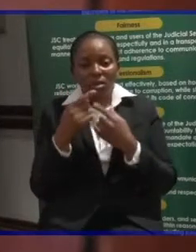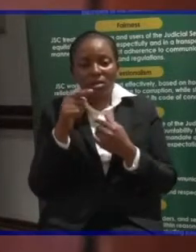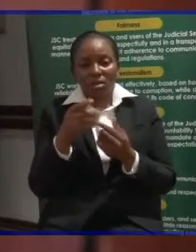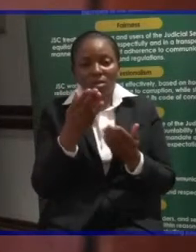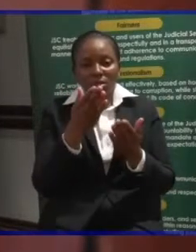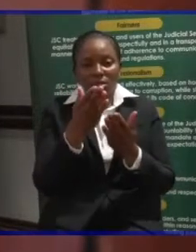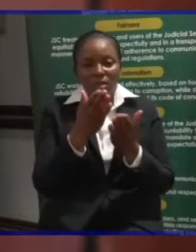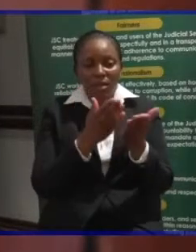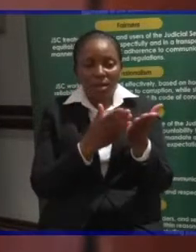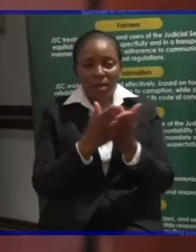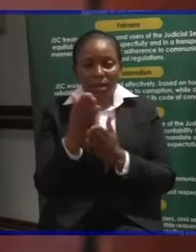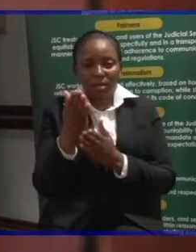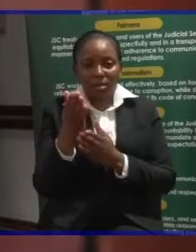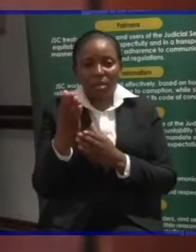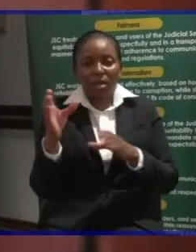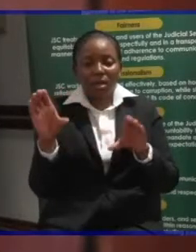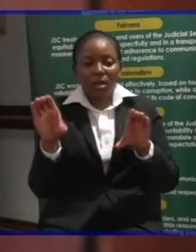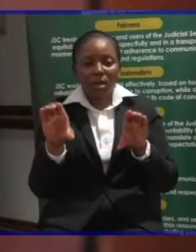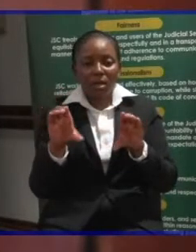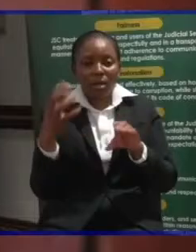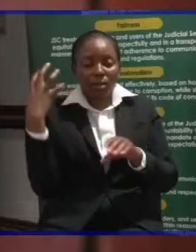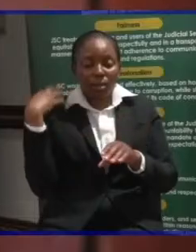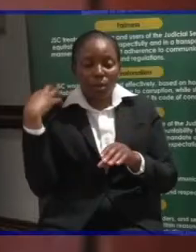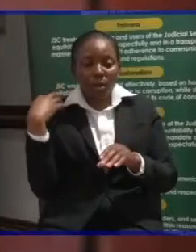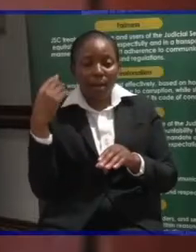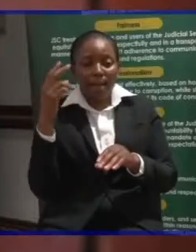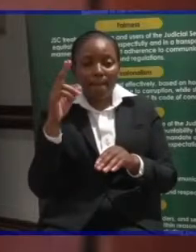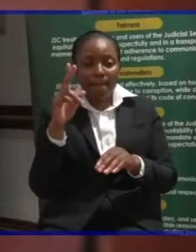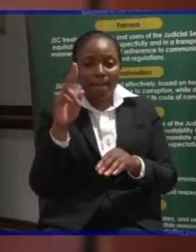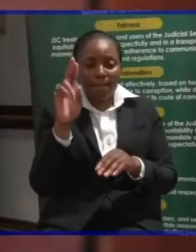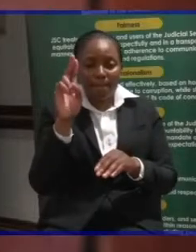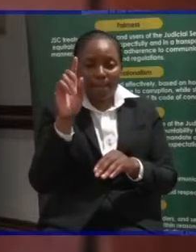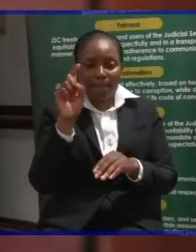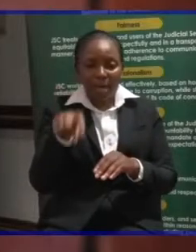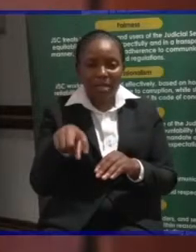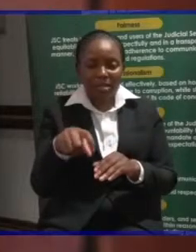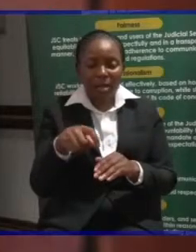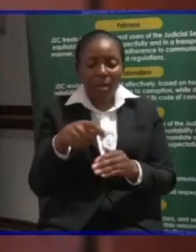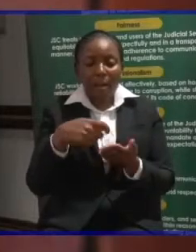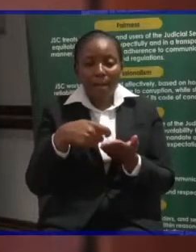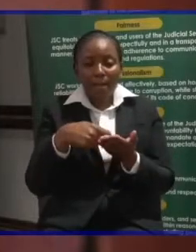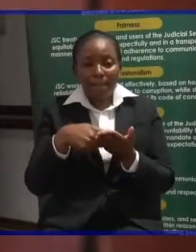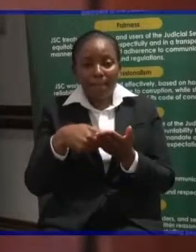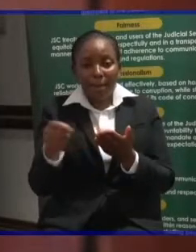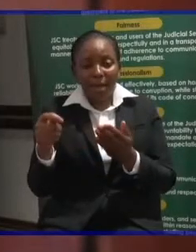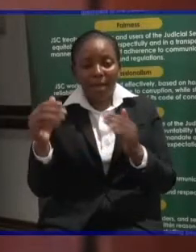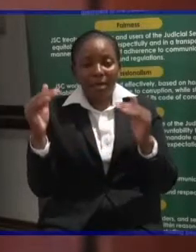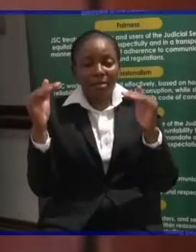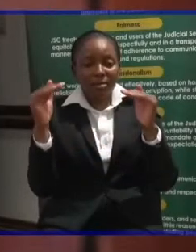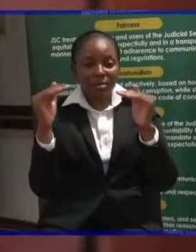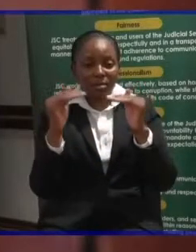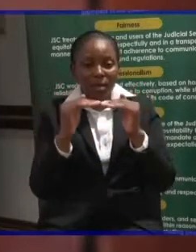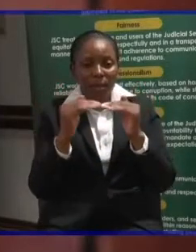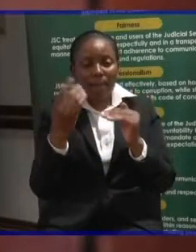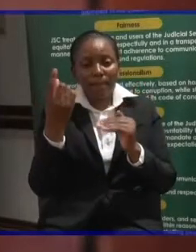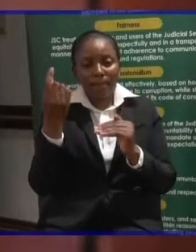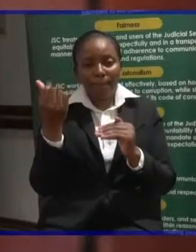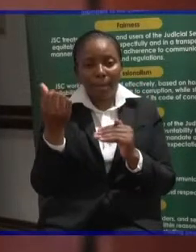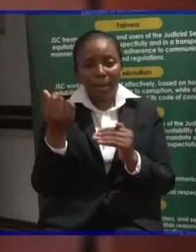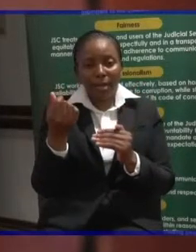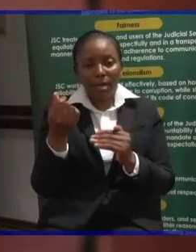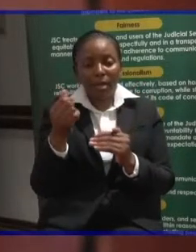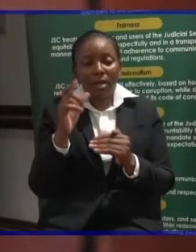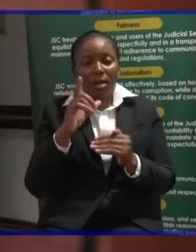says that an employer should pay equal remuneration to males